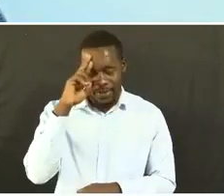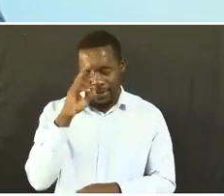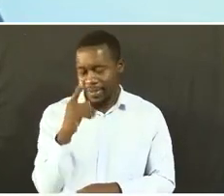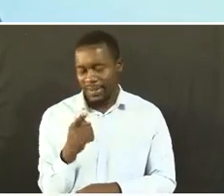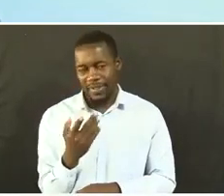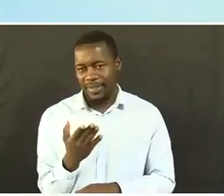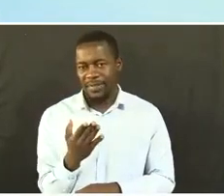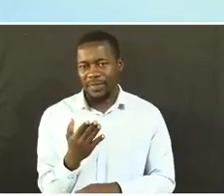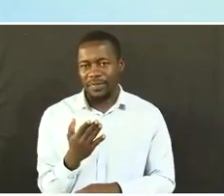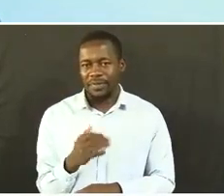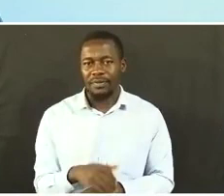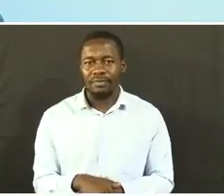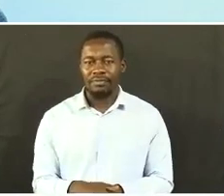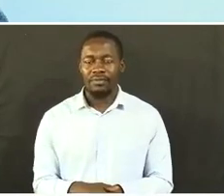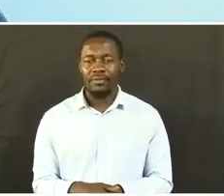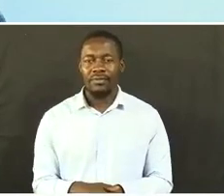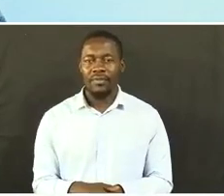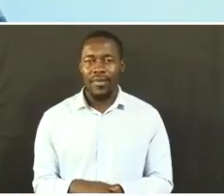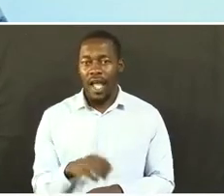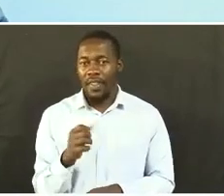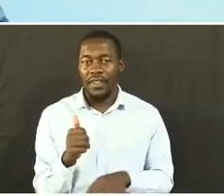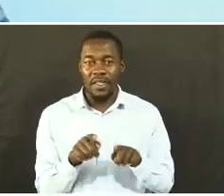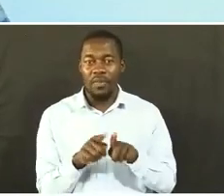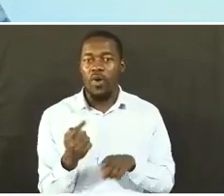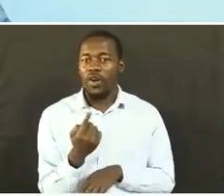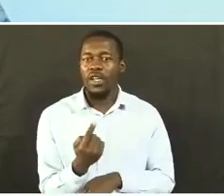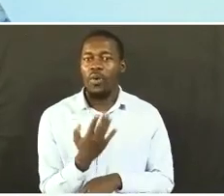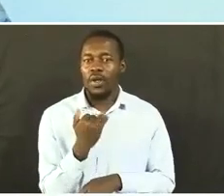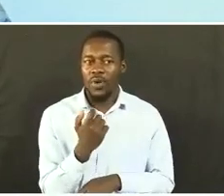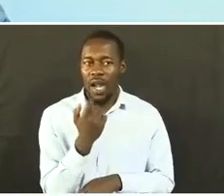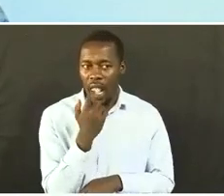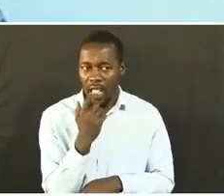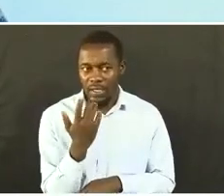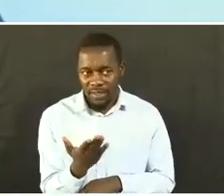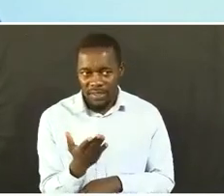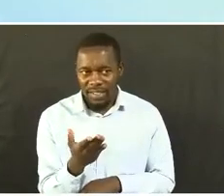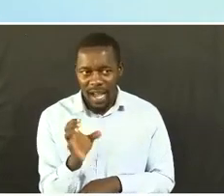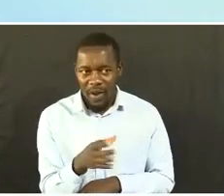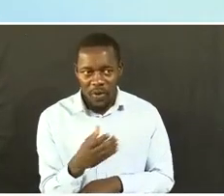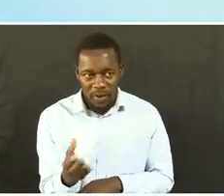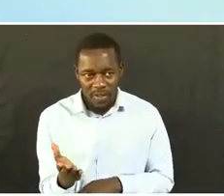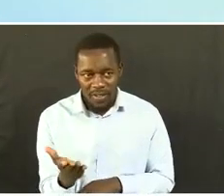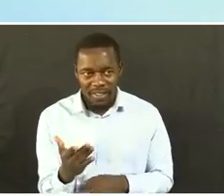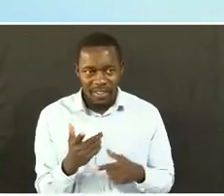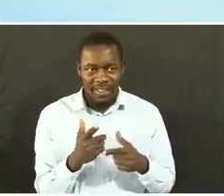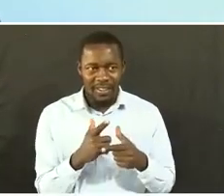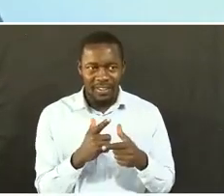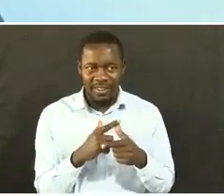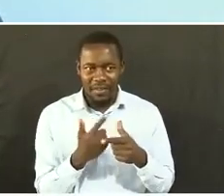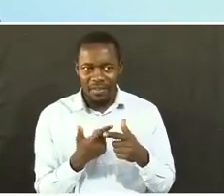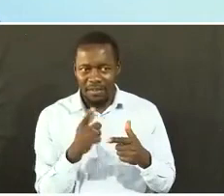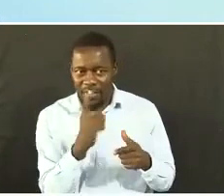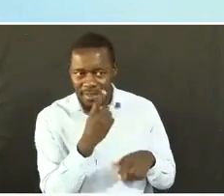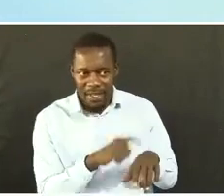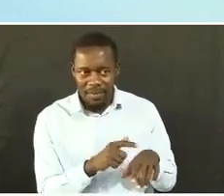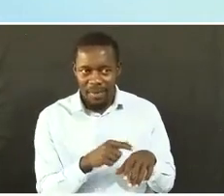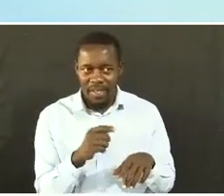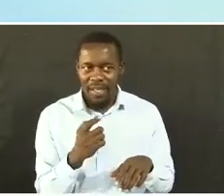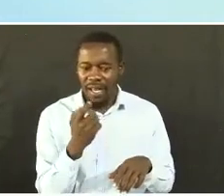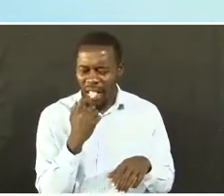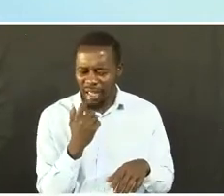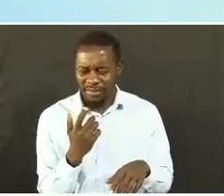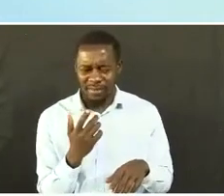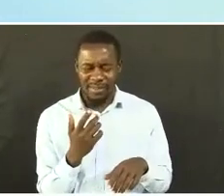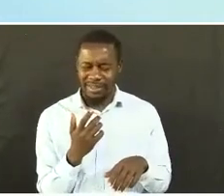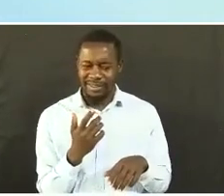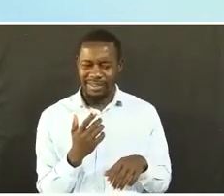are just doing it out of curiosity. But there are other sociocultural factors that include drug availability. You stay in an environment where people are